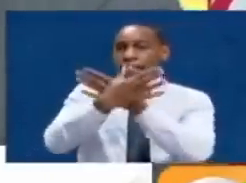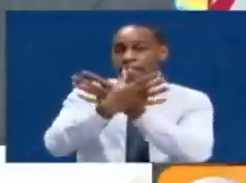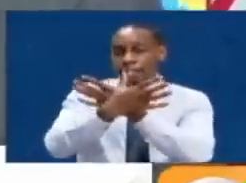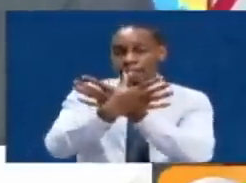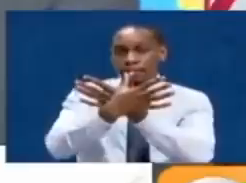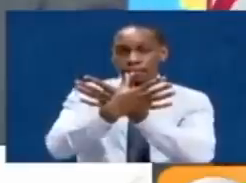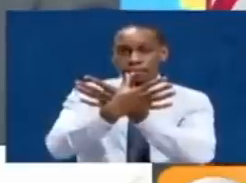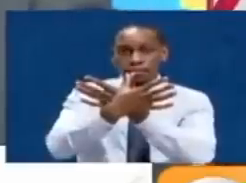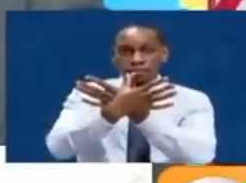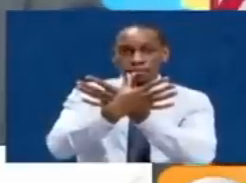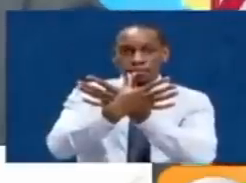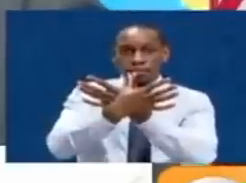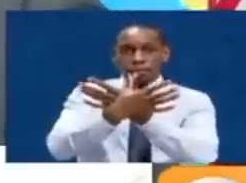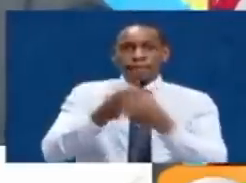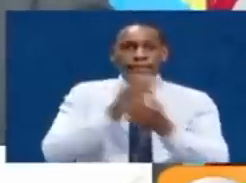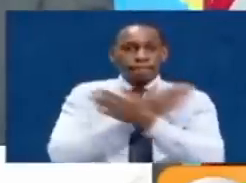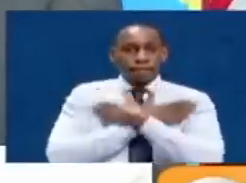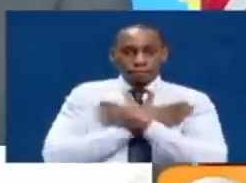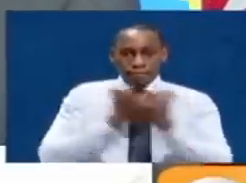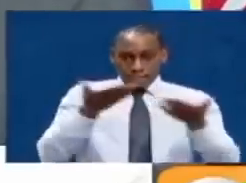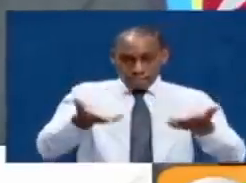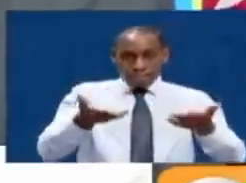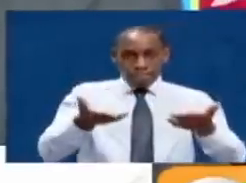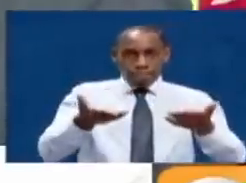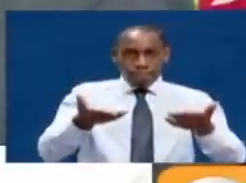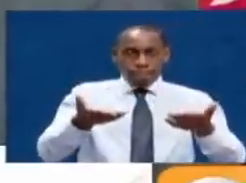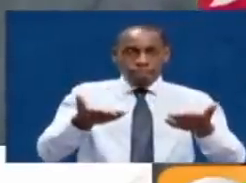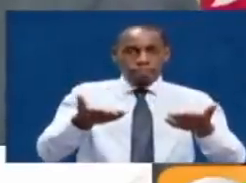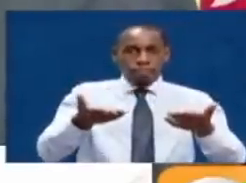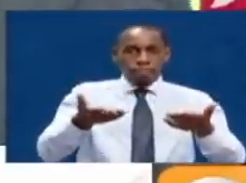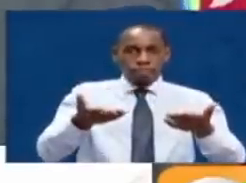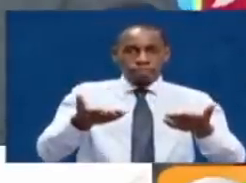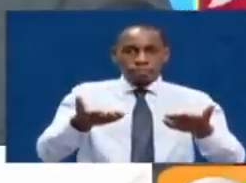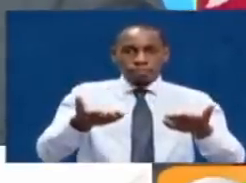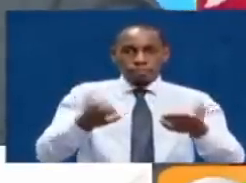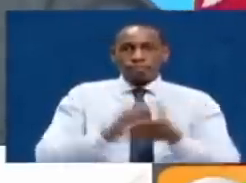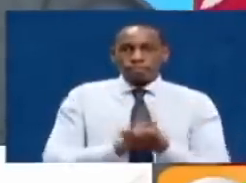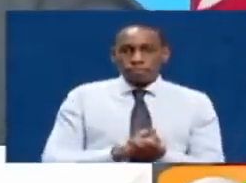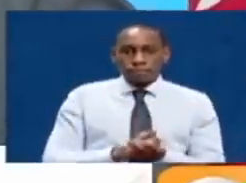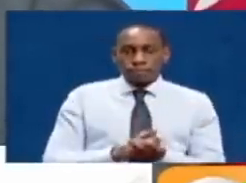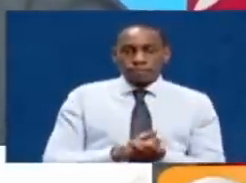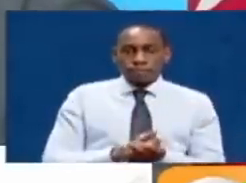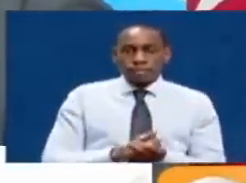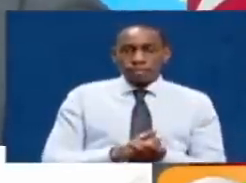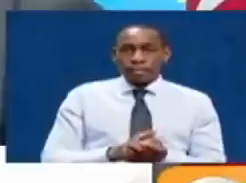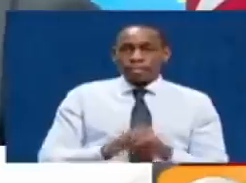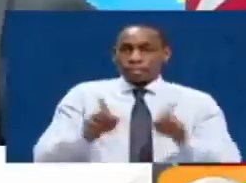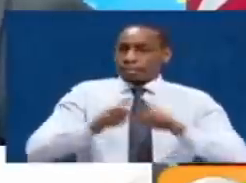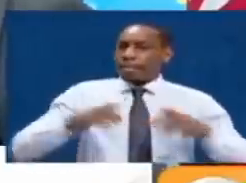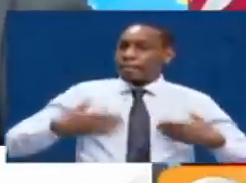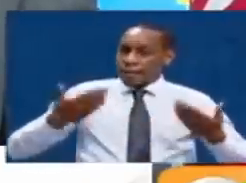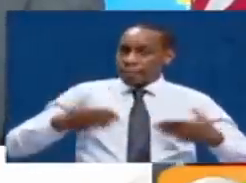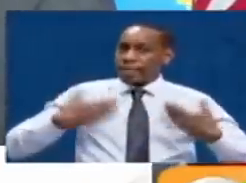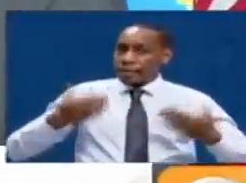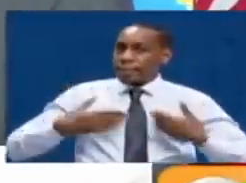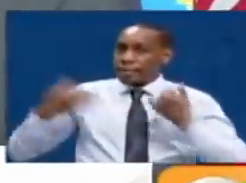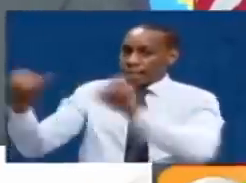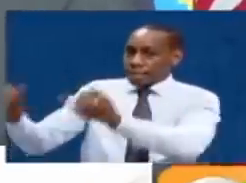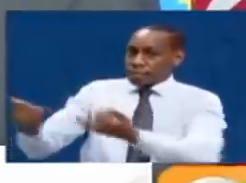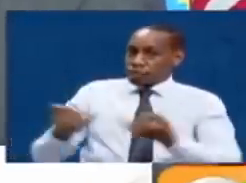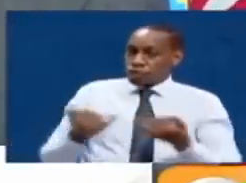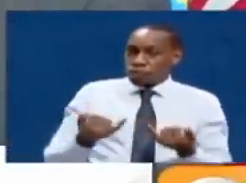Germany, colleagues who are here. With us, I'm also happy to introduce